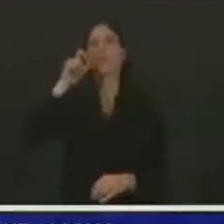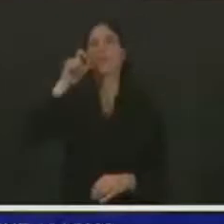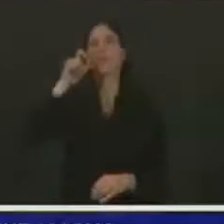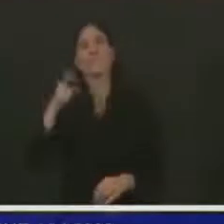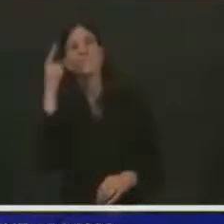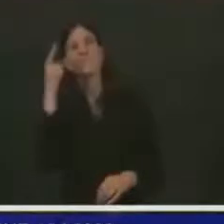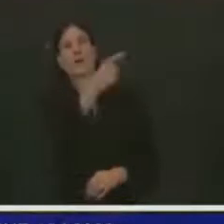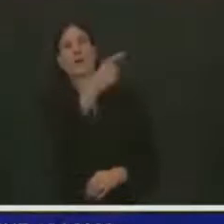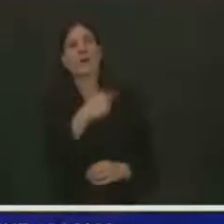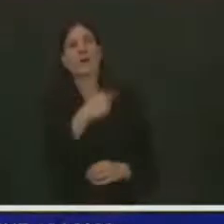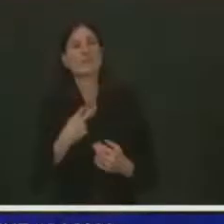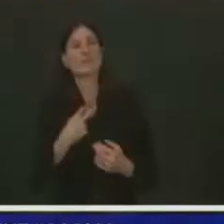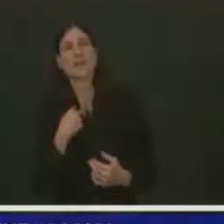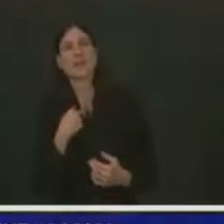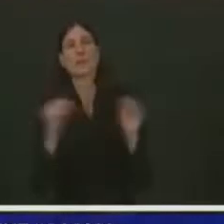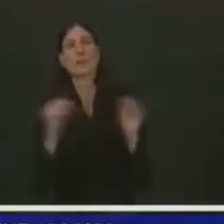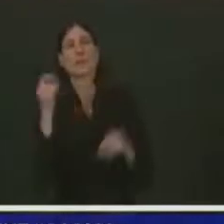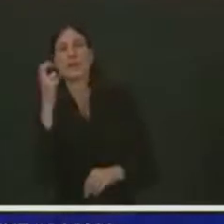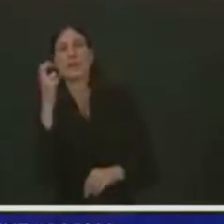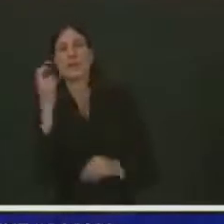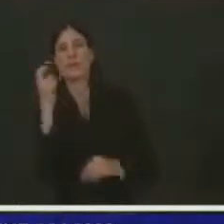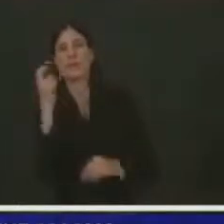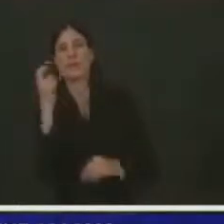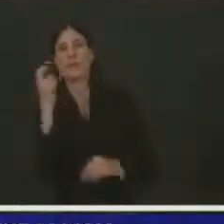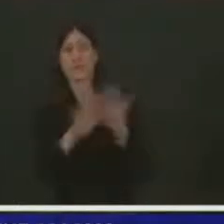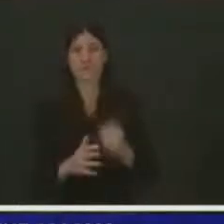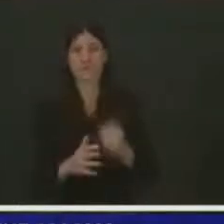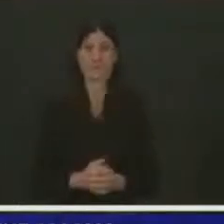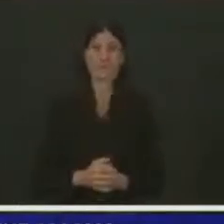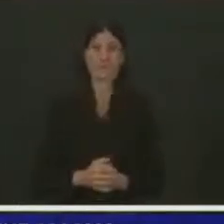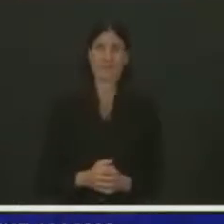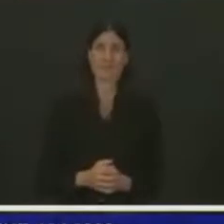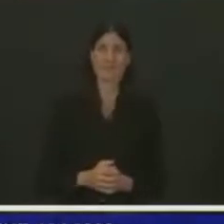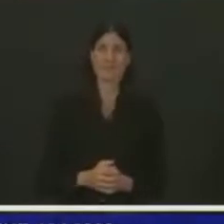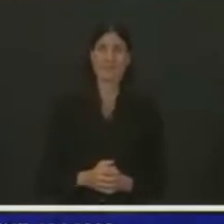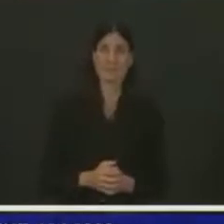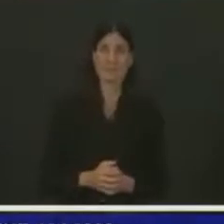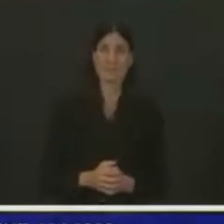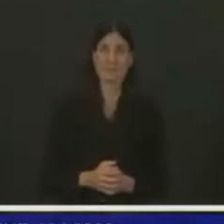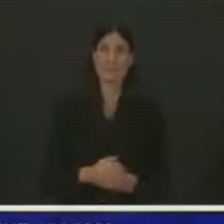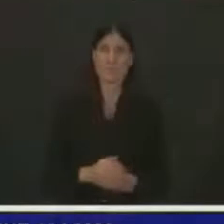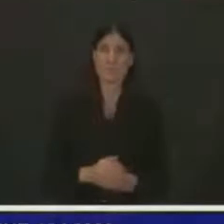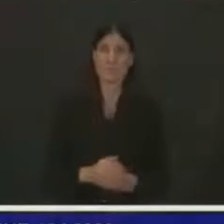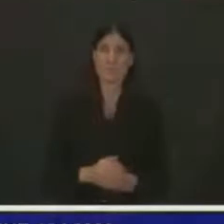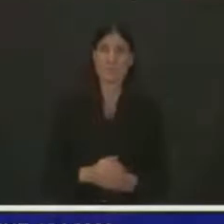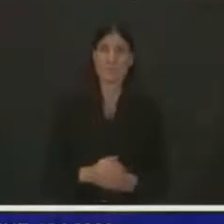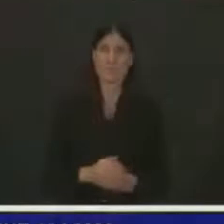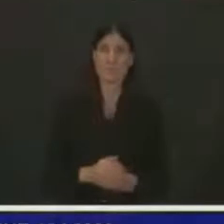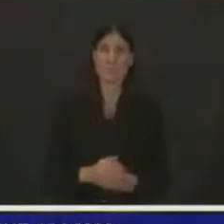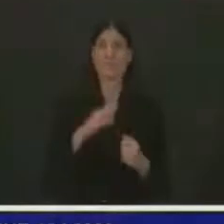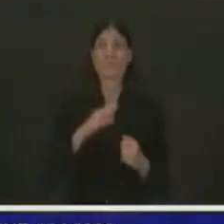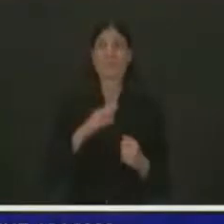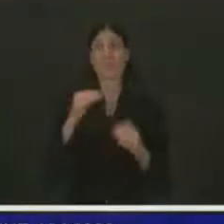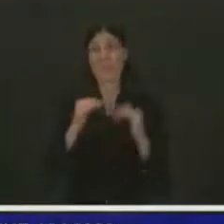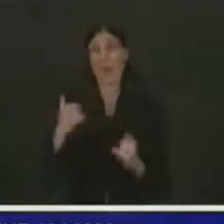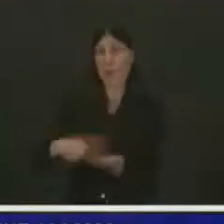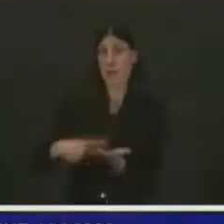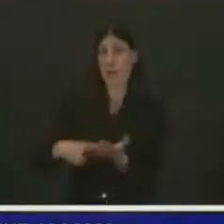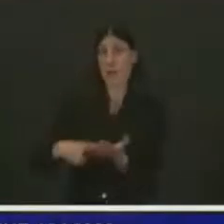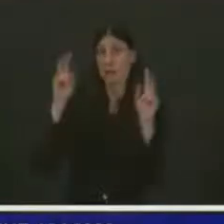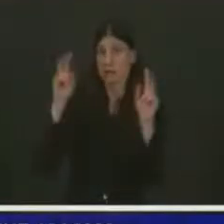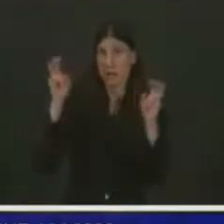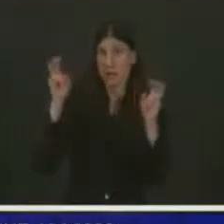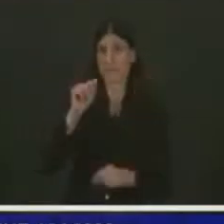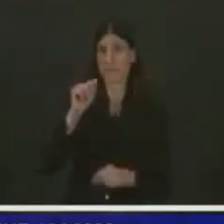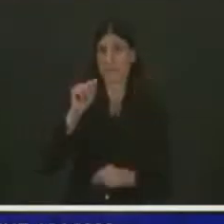seen disparities when it comes to serology testing or antibody testing. Many reporters